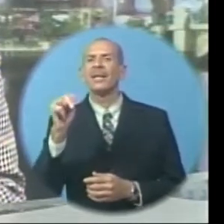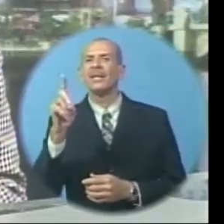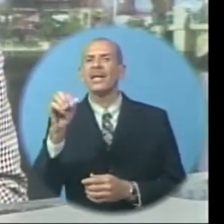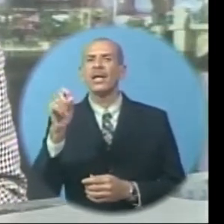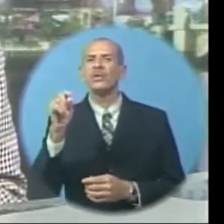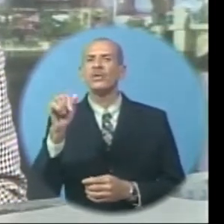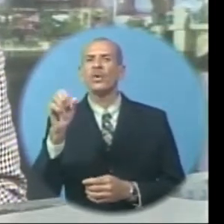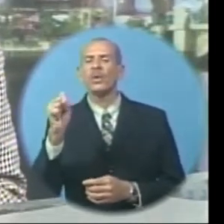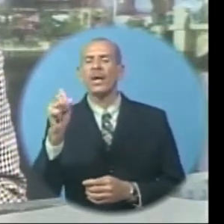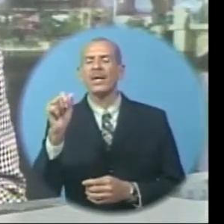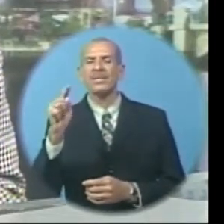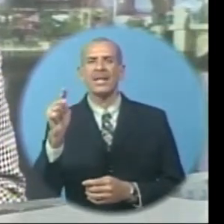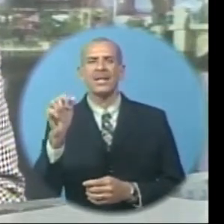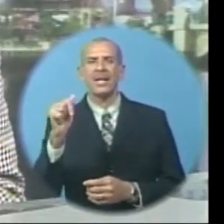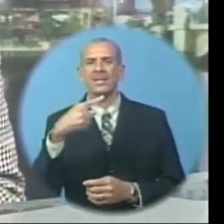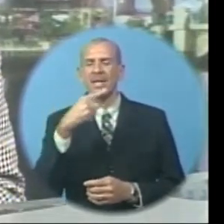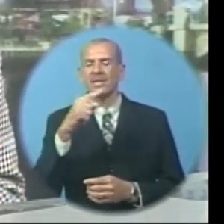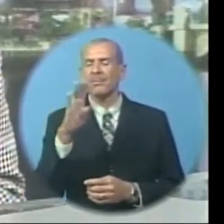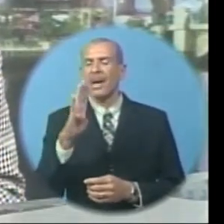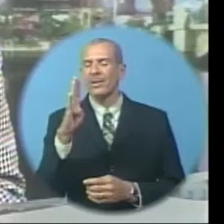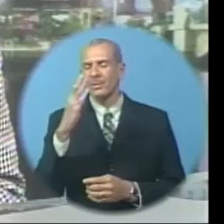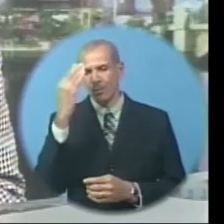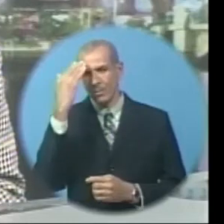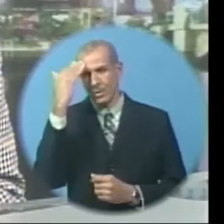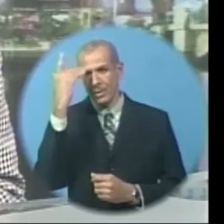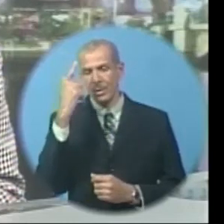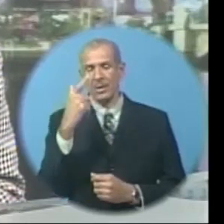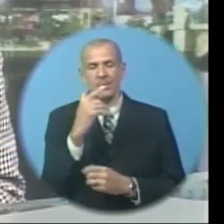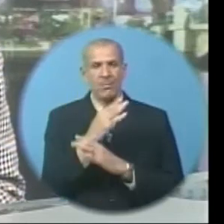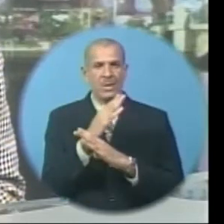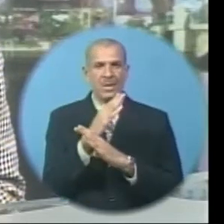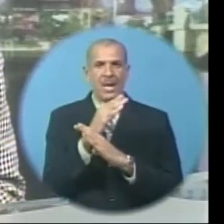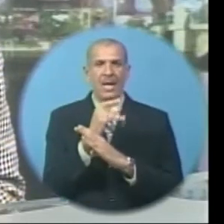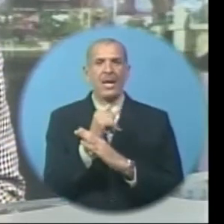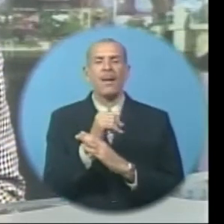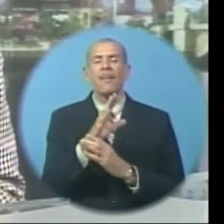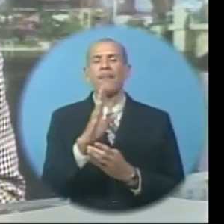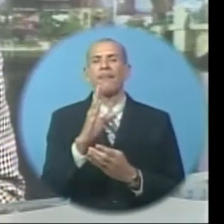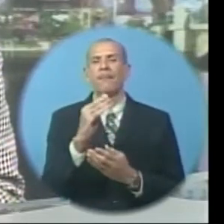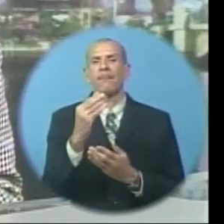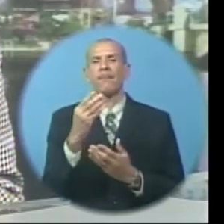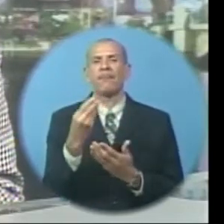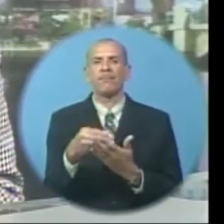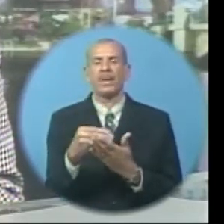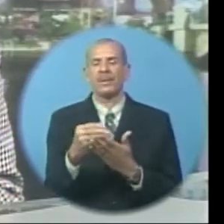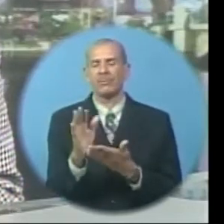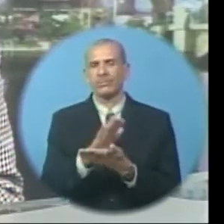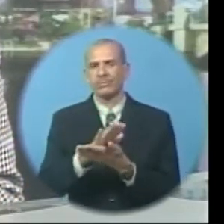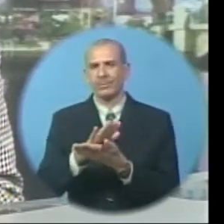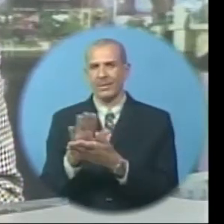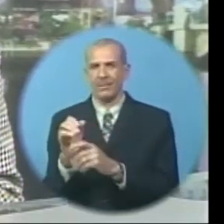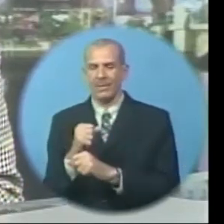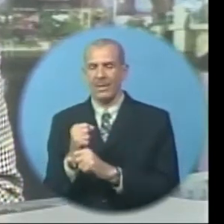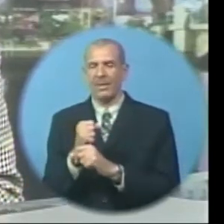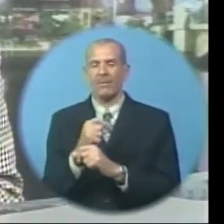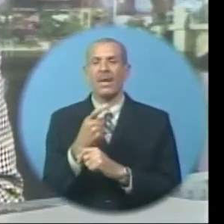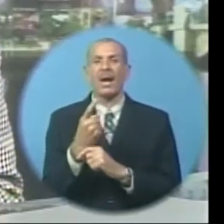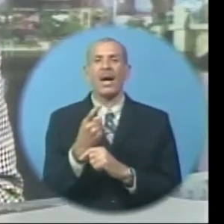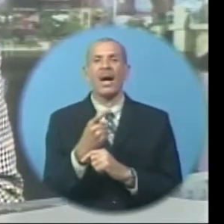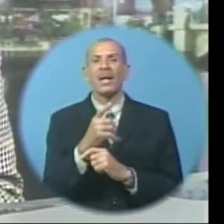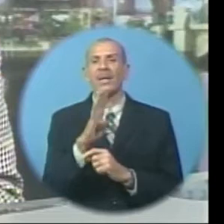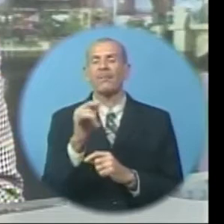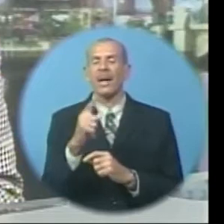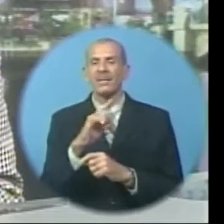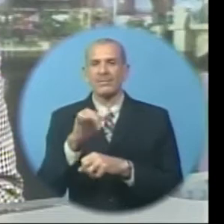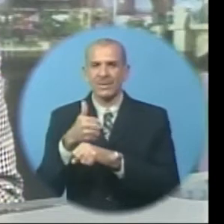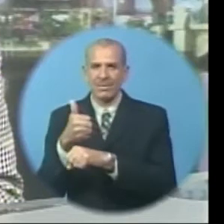bankers in the Caribbean are conscious of the need to prevent money laundering and terrorism financing. He says the region's banks are putting the measures